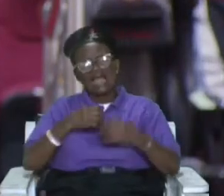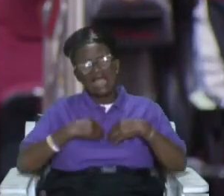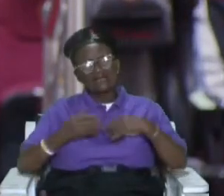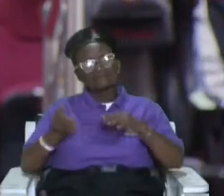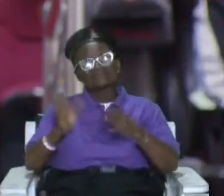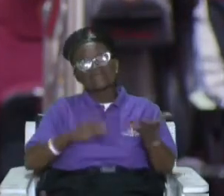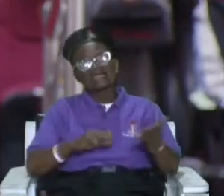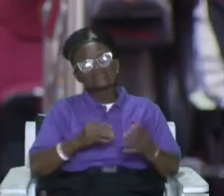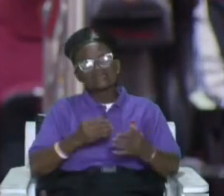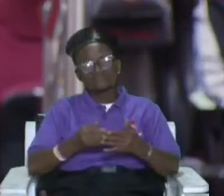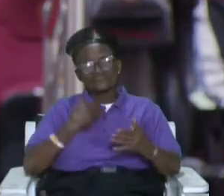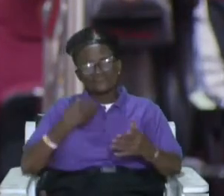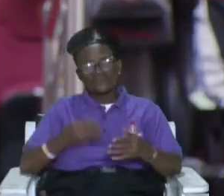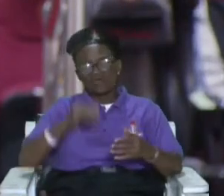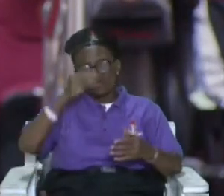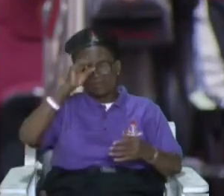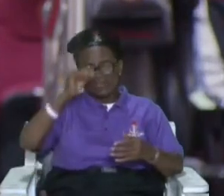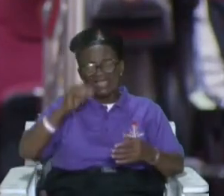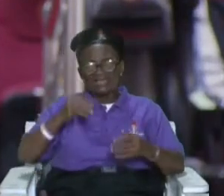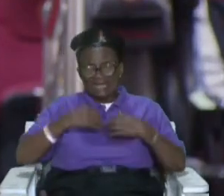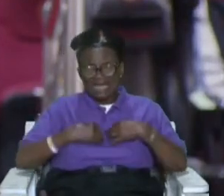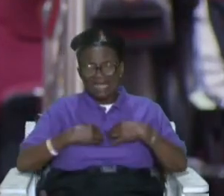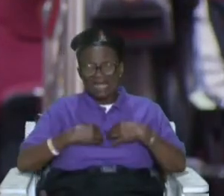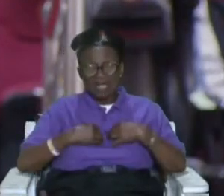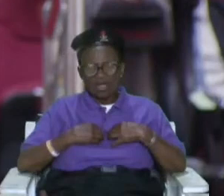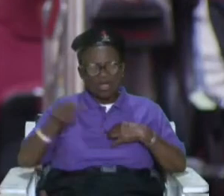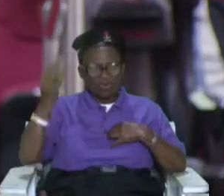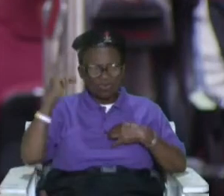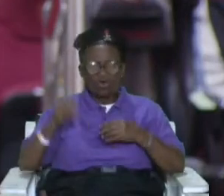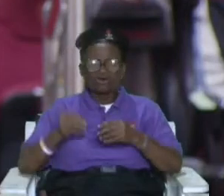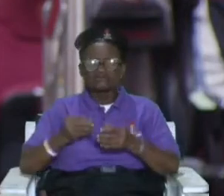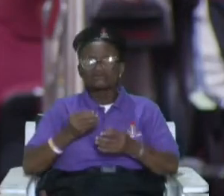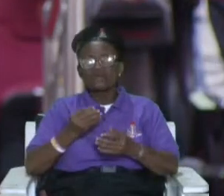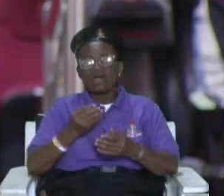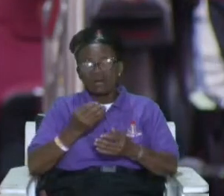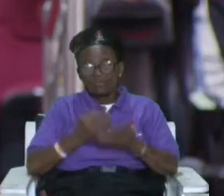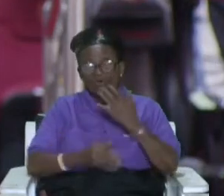before man was born would have come out of the tomb.